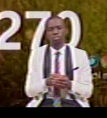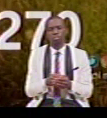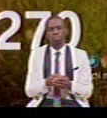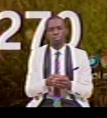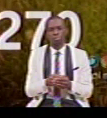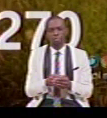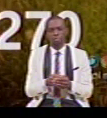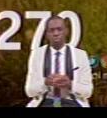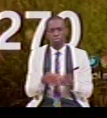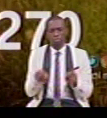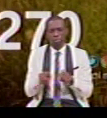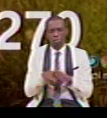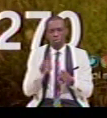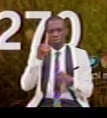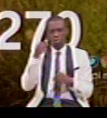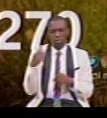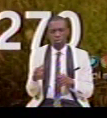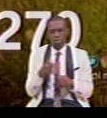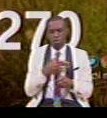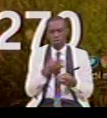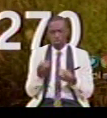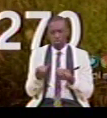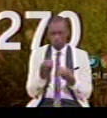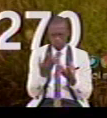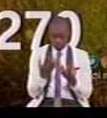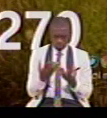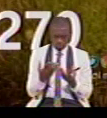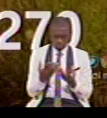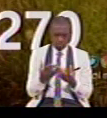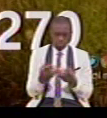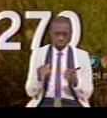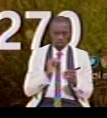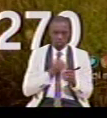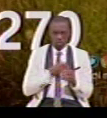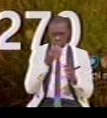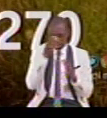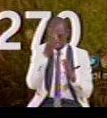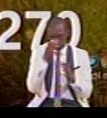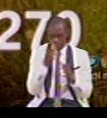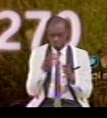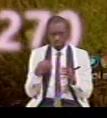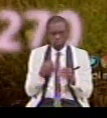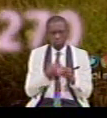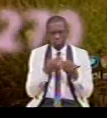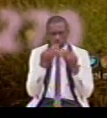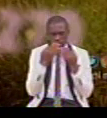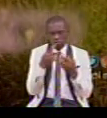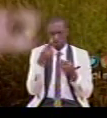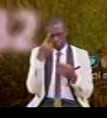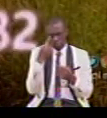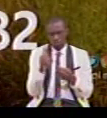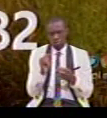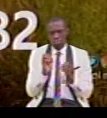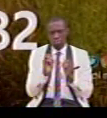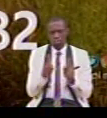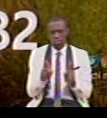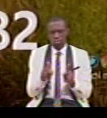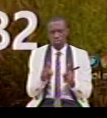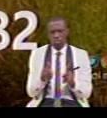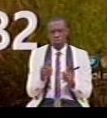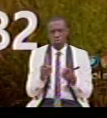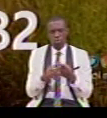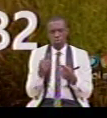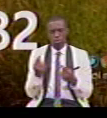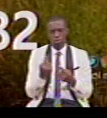offering please let's raise it up as we pray thank you for the privilege to always bring to you I mean to